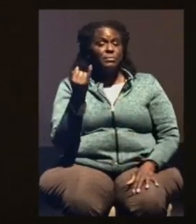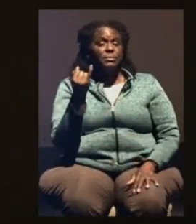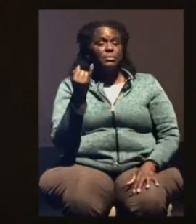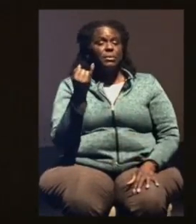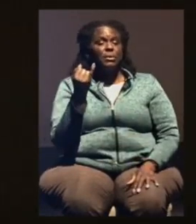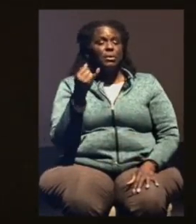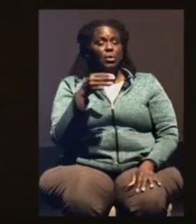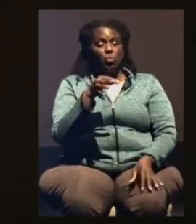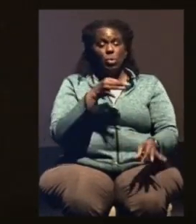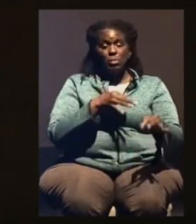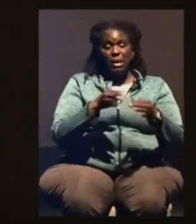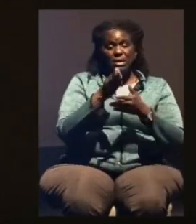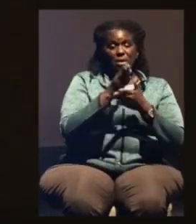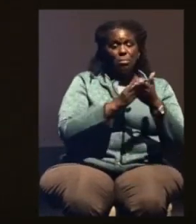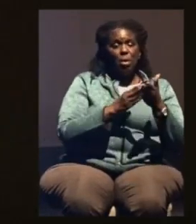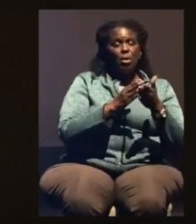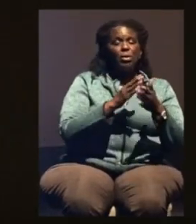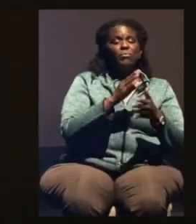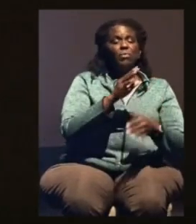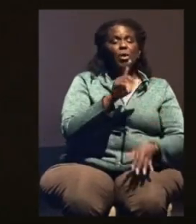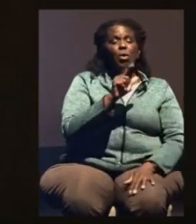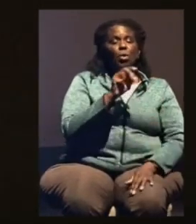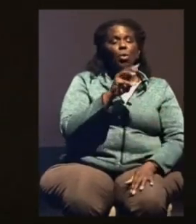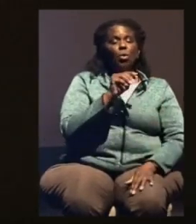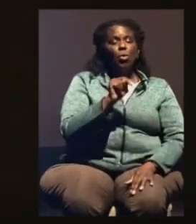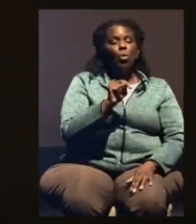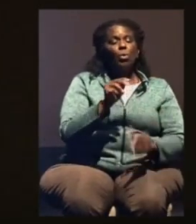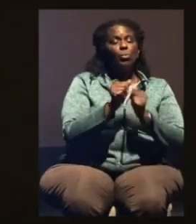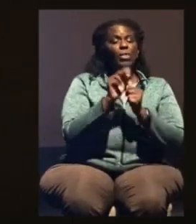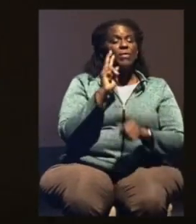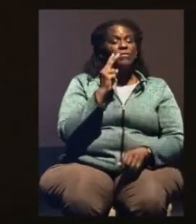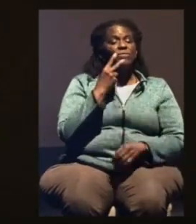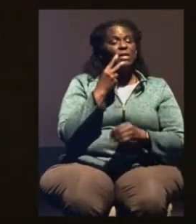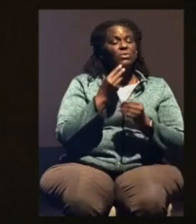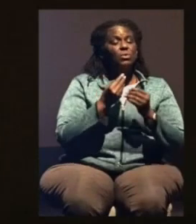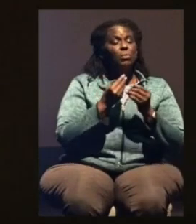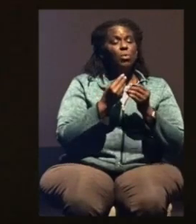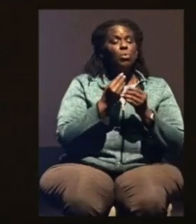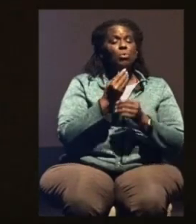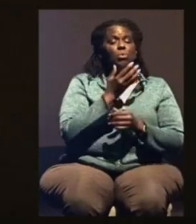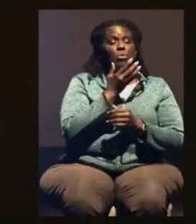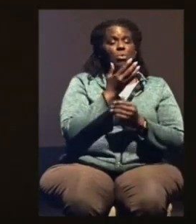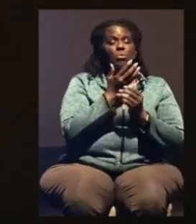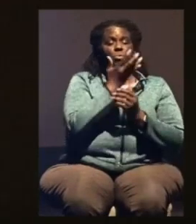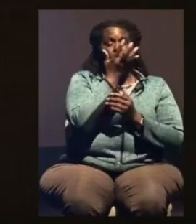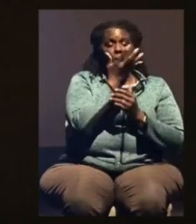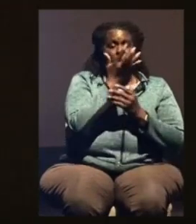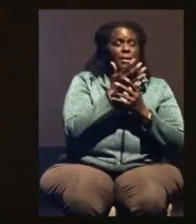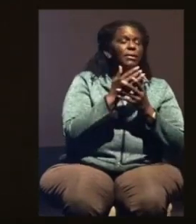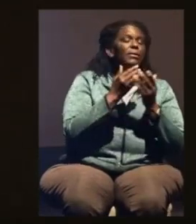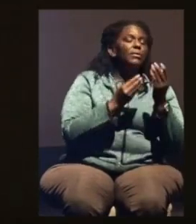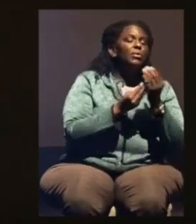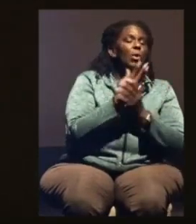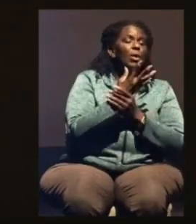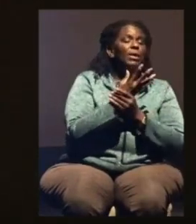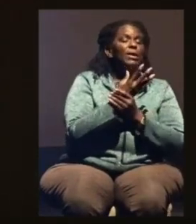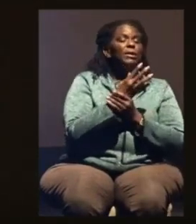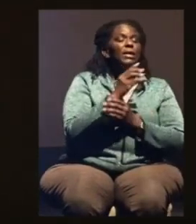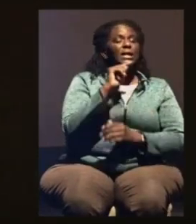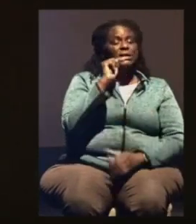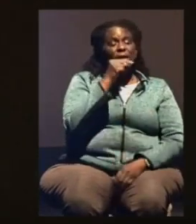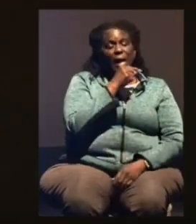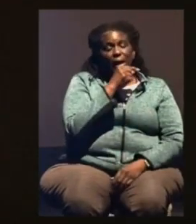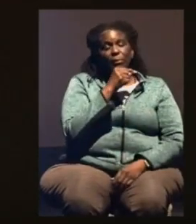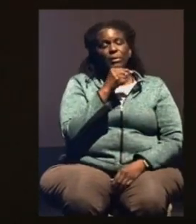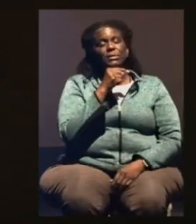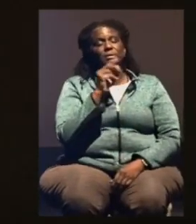replace part of your lawn with a vegetable garden, right? Imagine carrots and cabbage instead of pansies. And third,